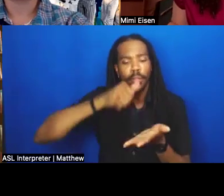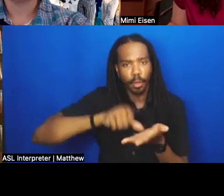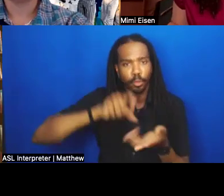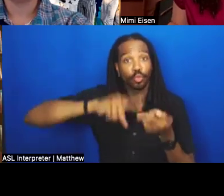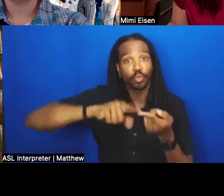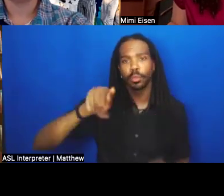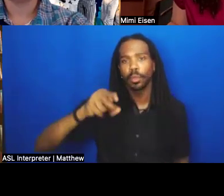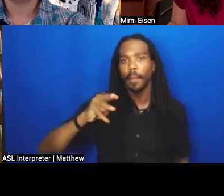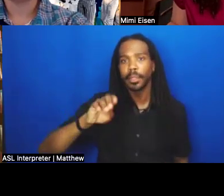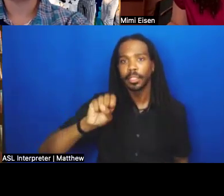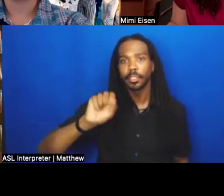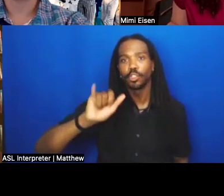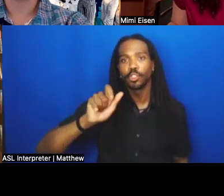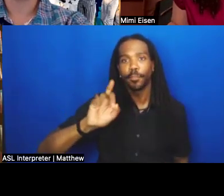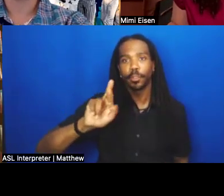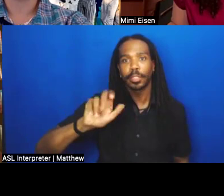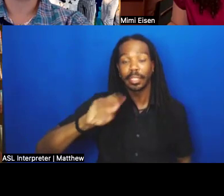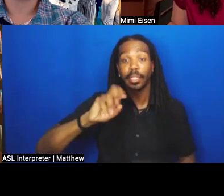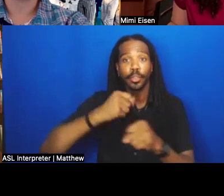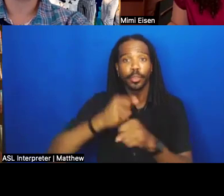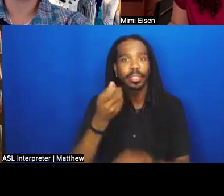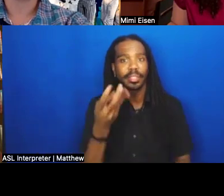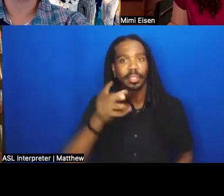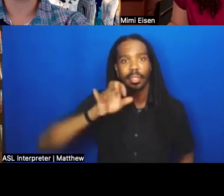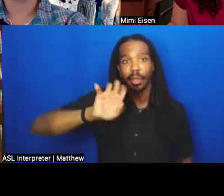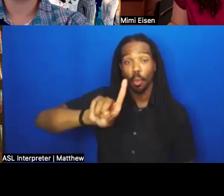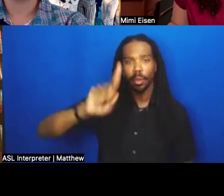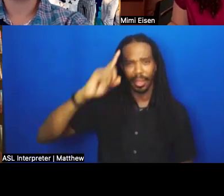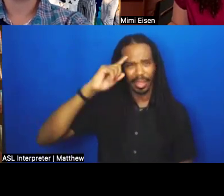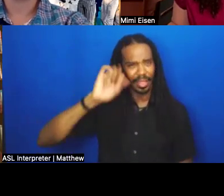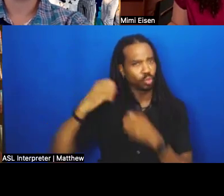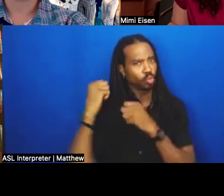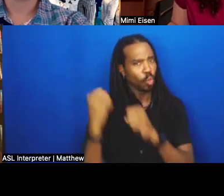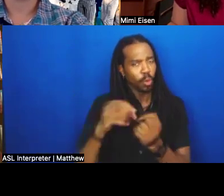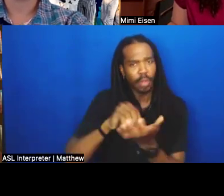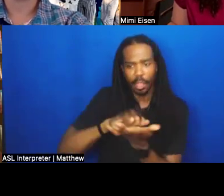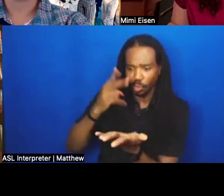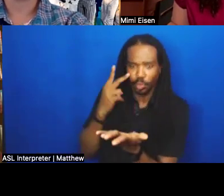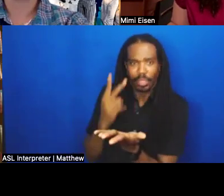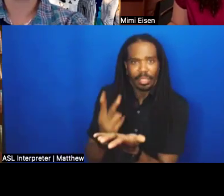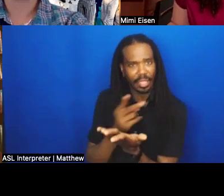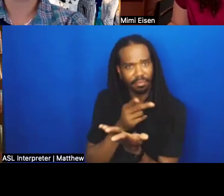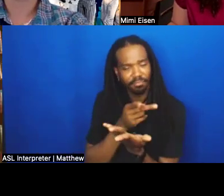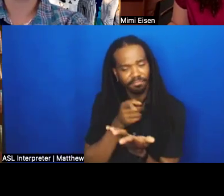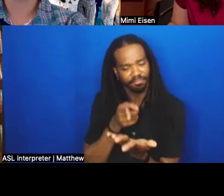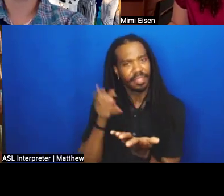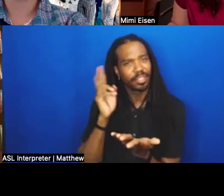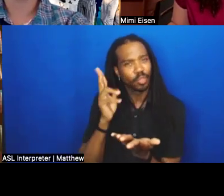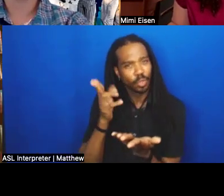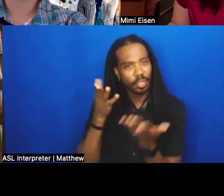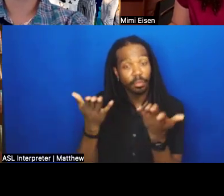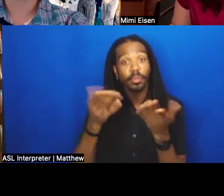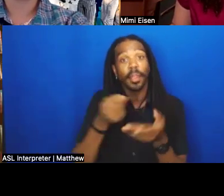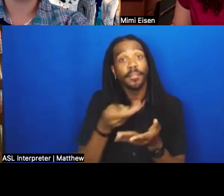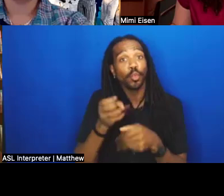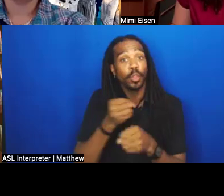think is one of the most powerful documents in history, right? So, a few years earlier, Jefferson had written notes on